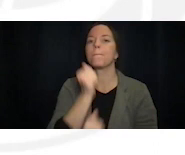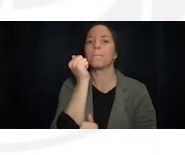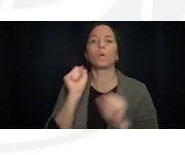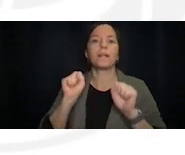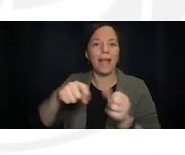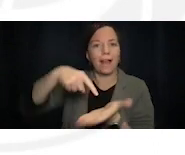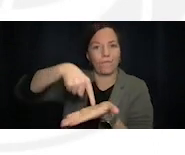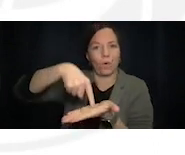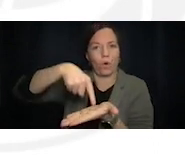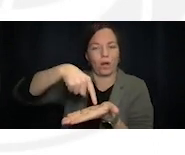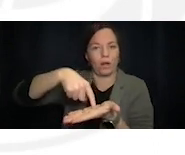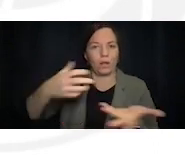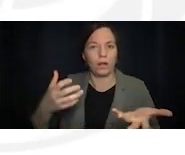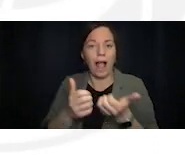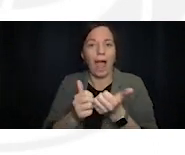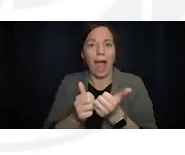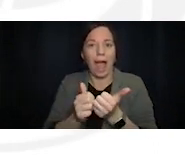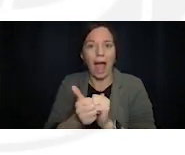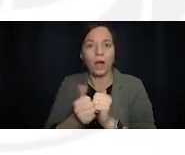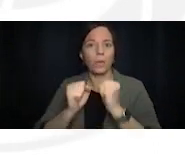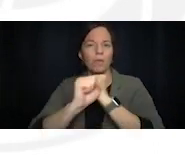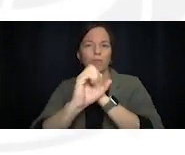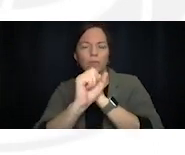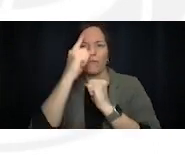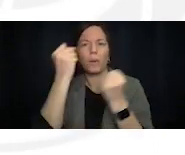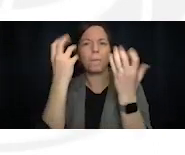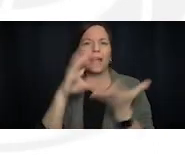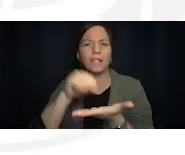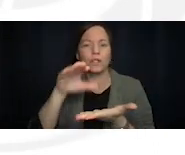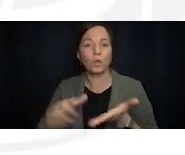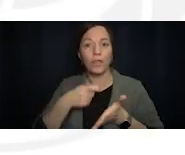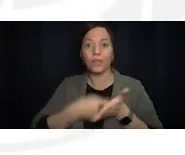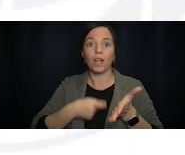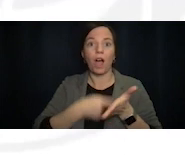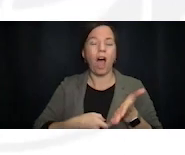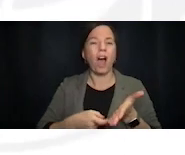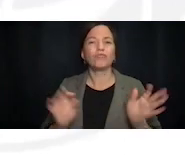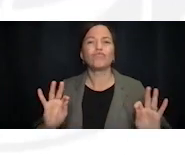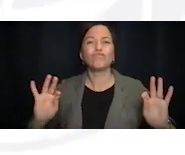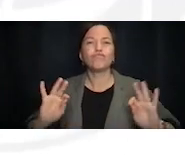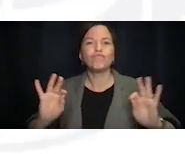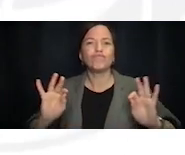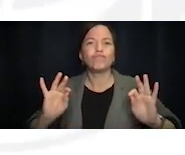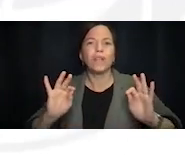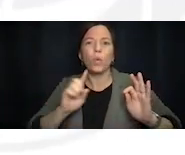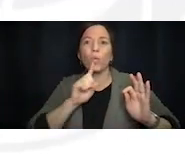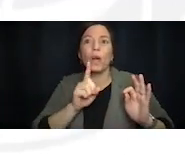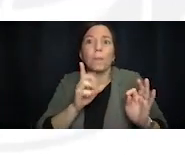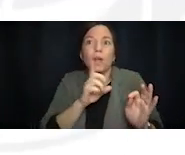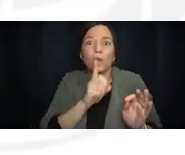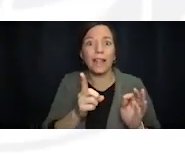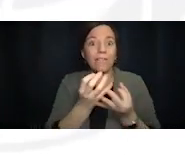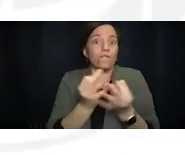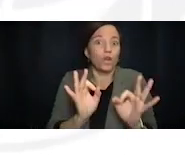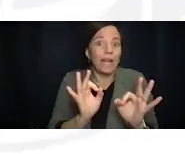Right. How do we market and message that for so many of our students, the cost will be nominal or free, right, depending